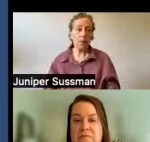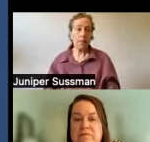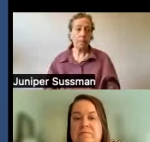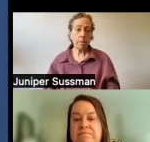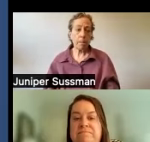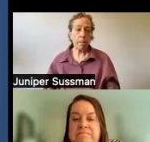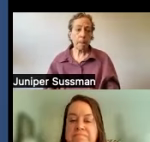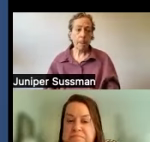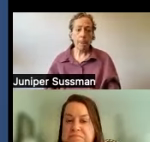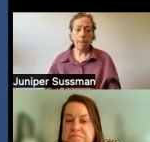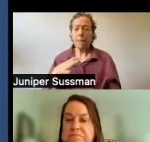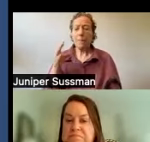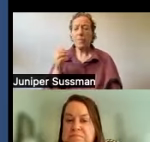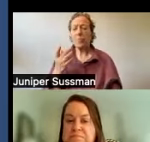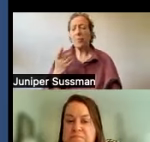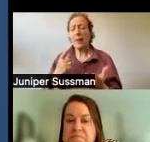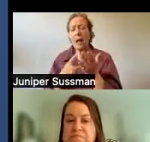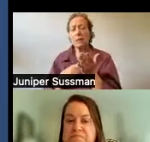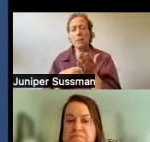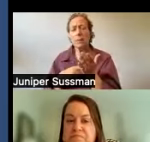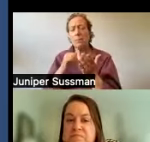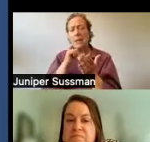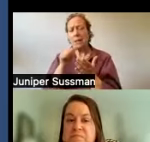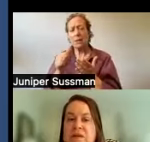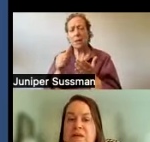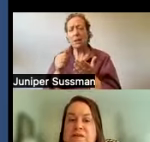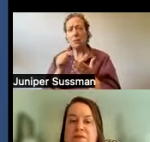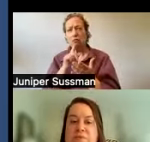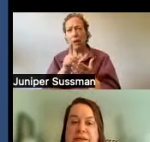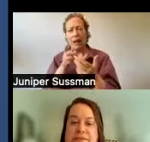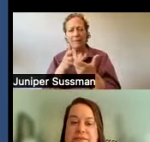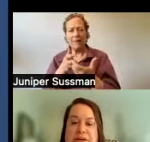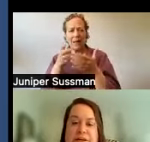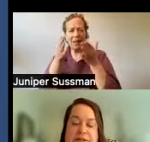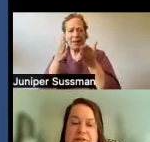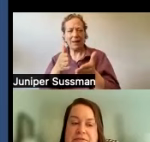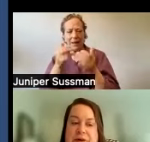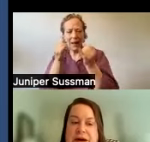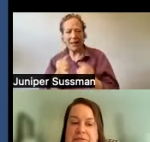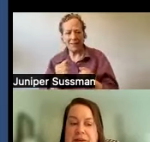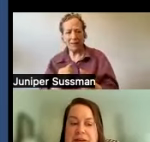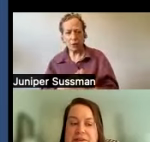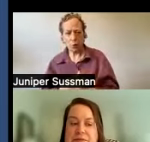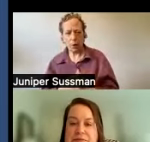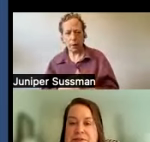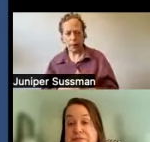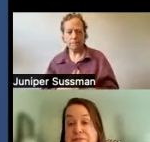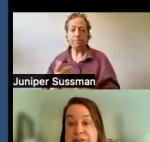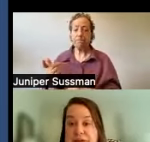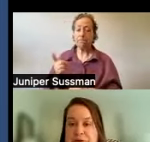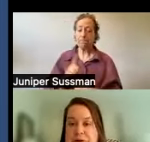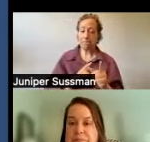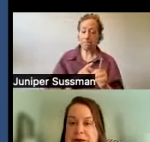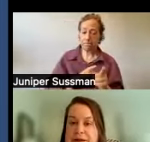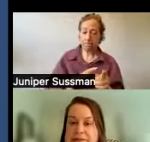the practical needs of the individual case, is all I can say. So I guess Claudia and Rachel, if you have a client who is